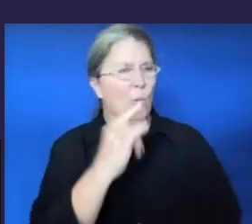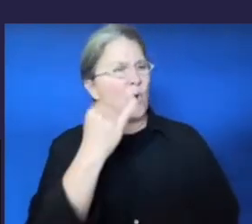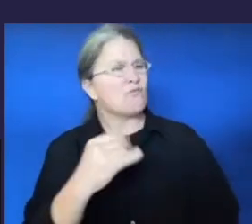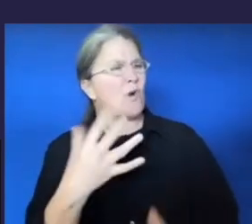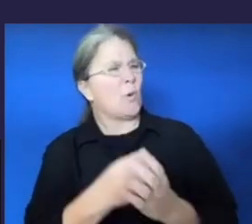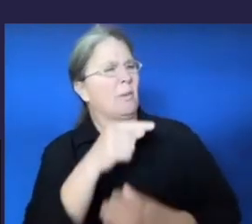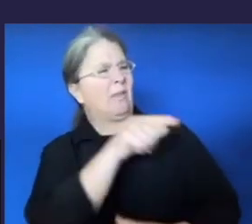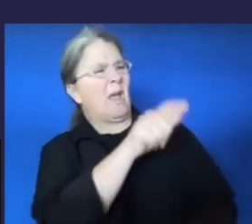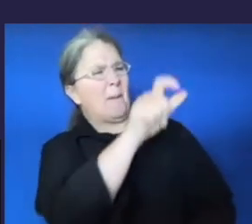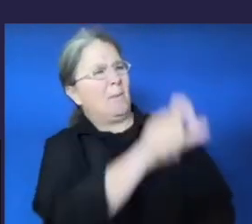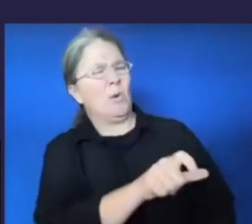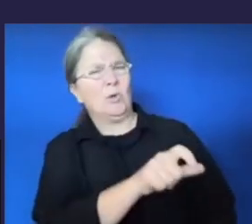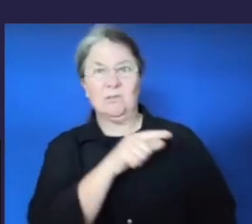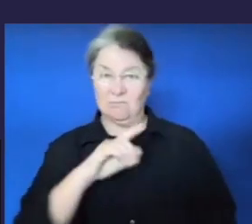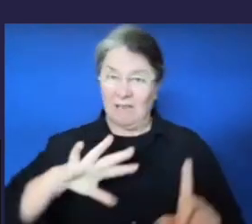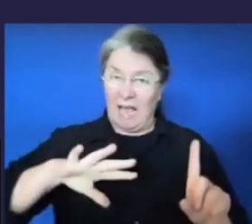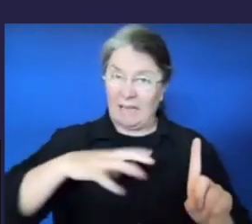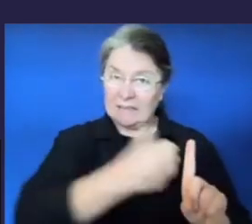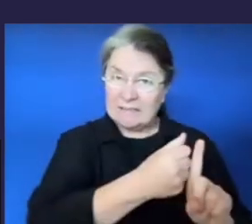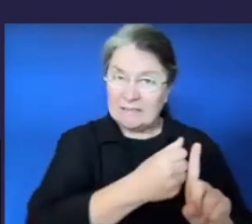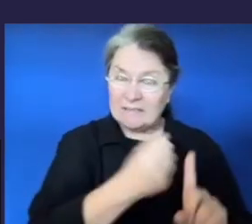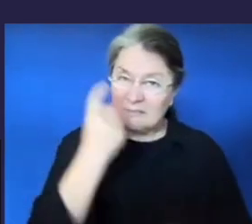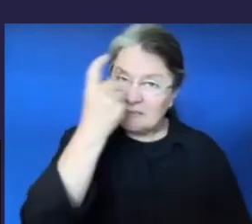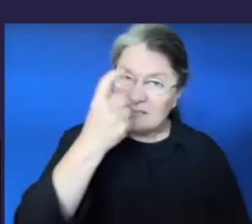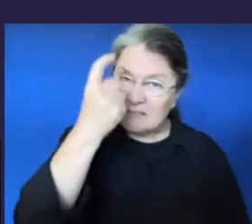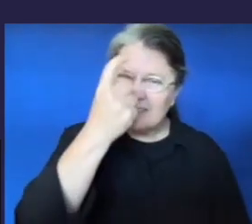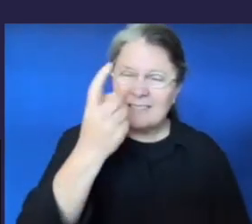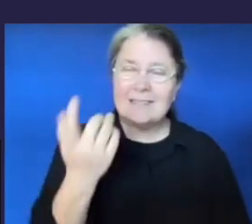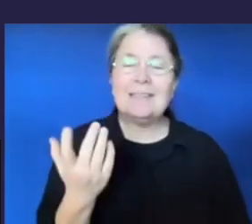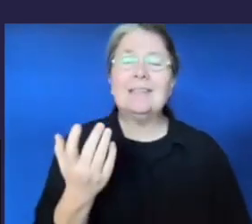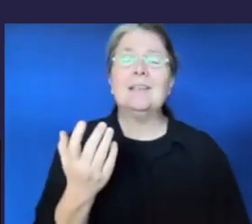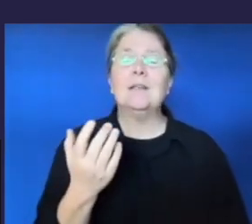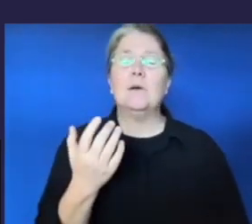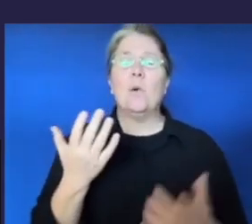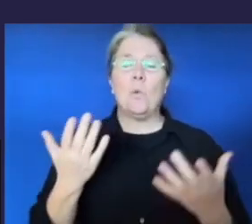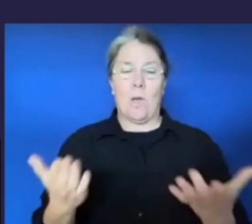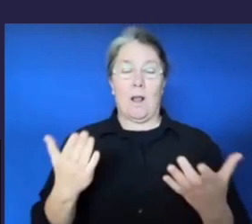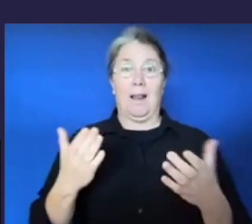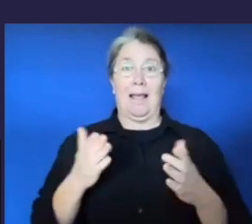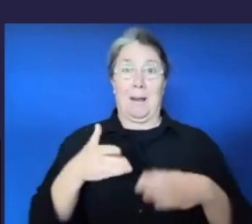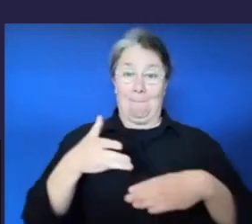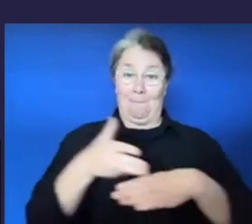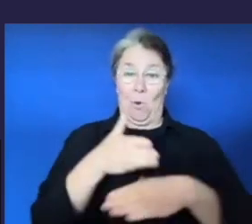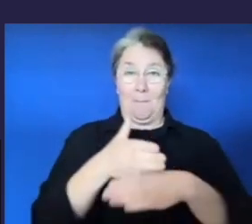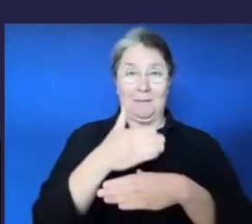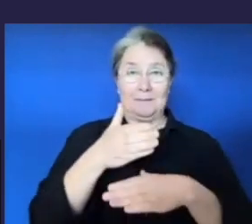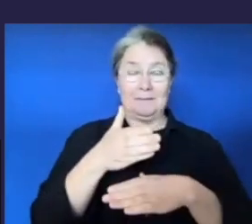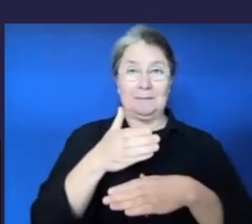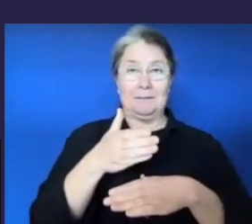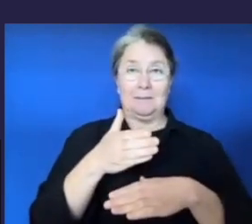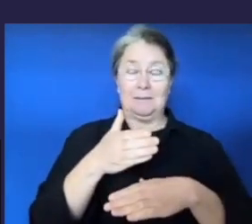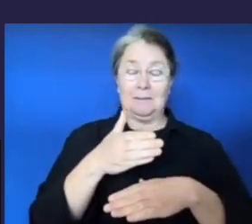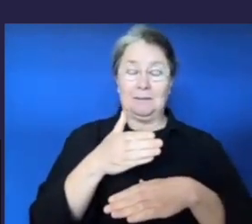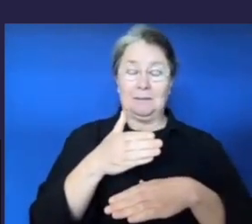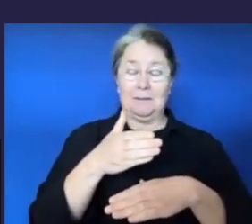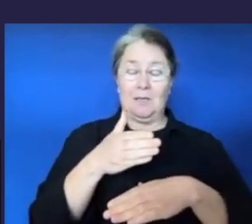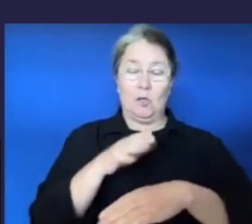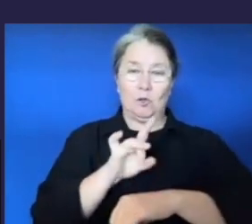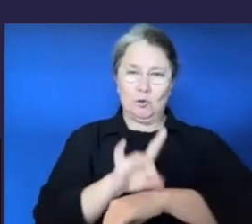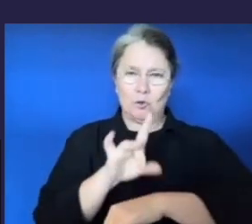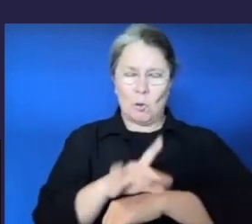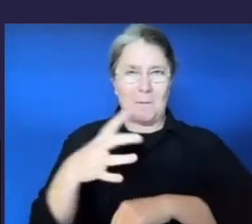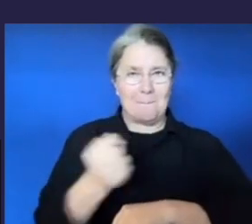often innocent. There are several considerations for an employment consultant to keep in mind. People know very little specifics